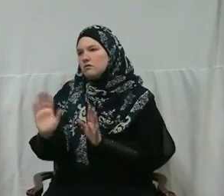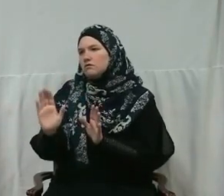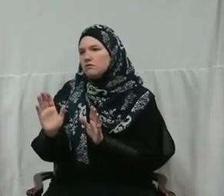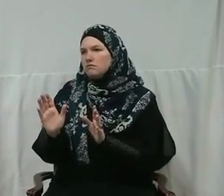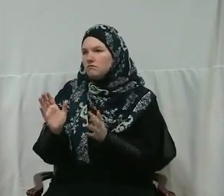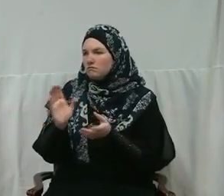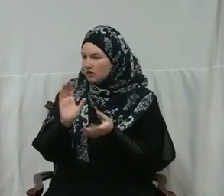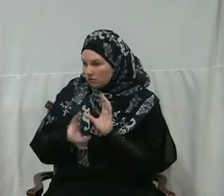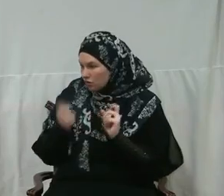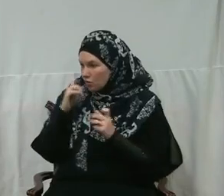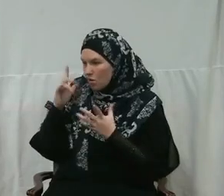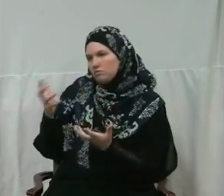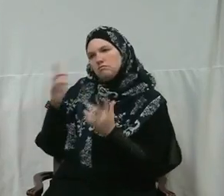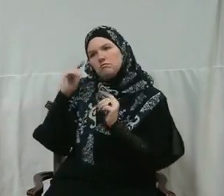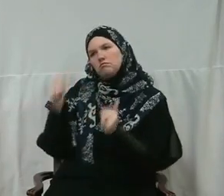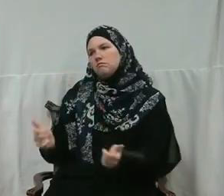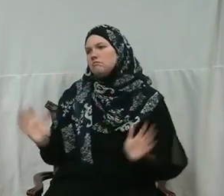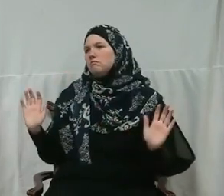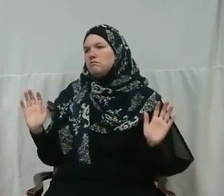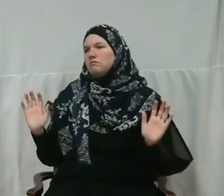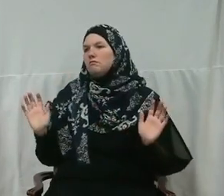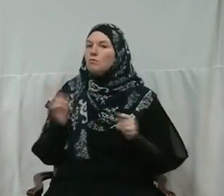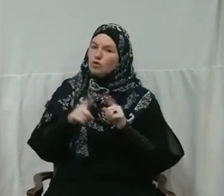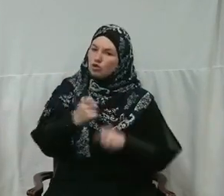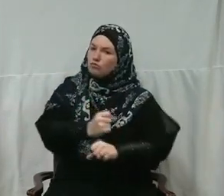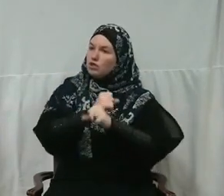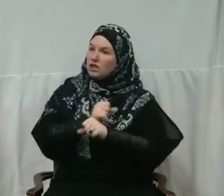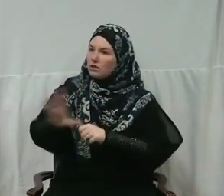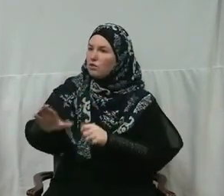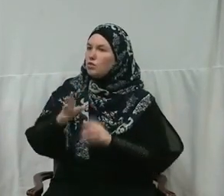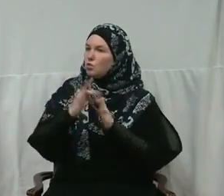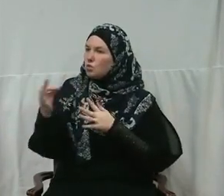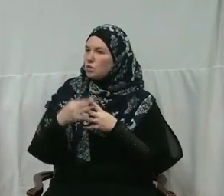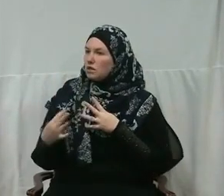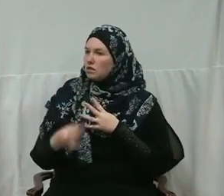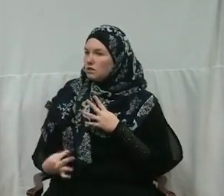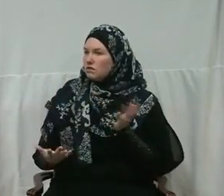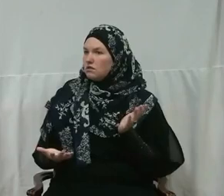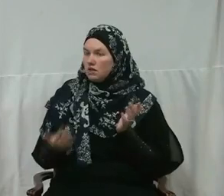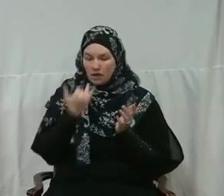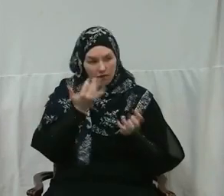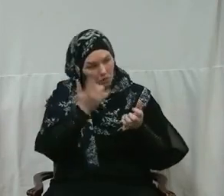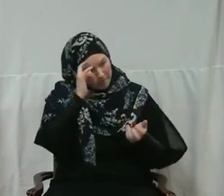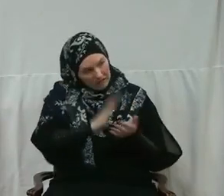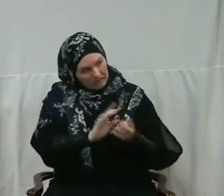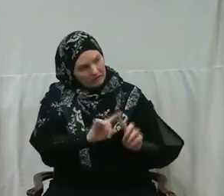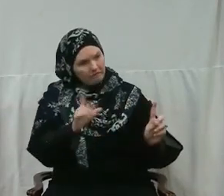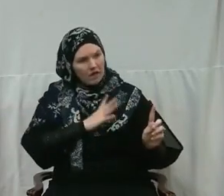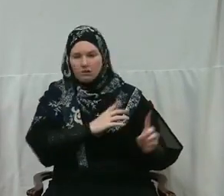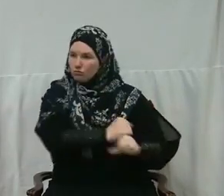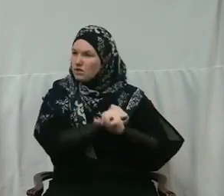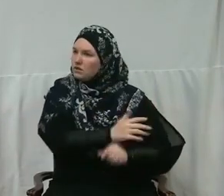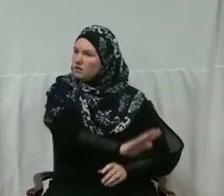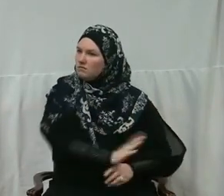free choices. In fact, we should protect everybody's choice to believe whatever they believe and to worship